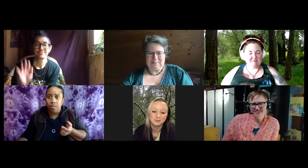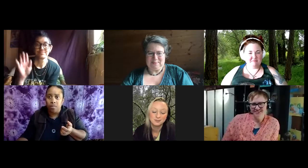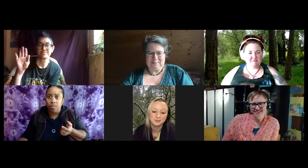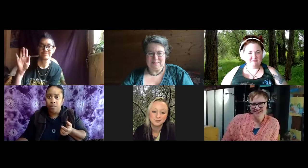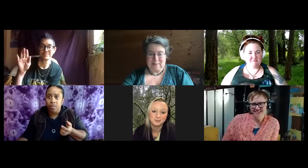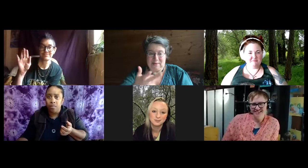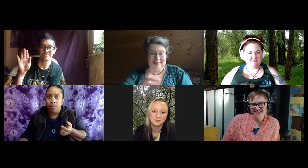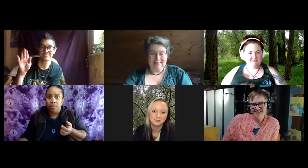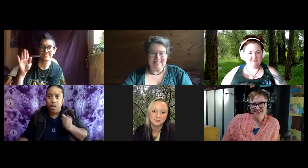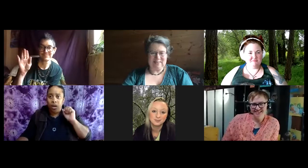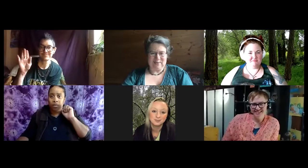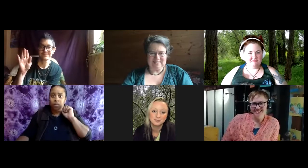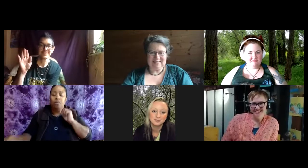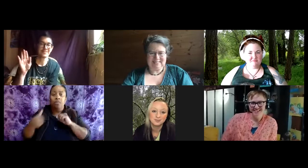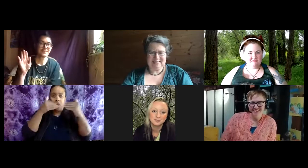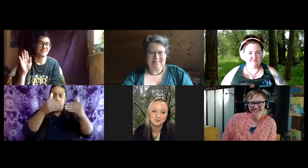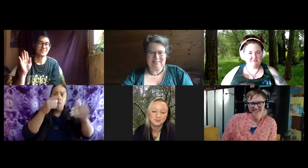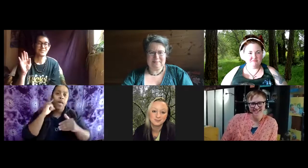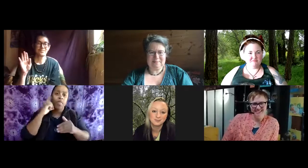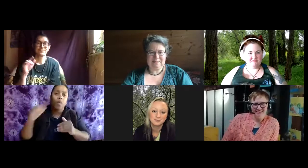No. Go ahead, Thorne.